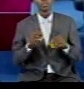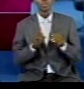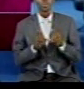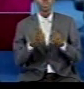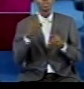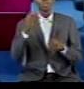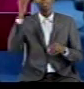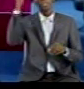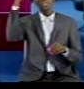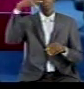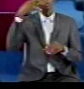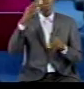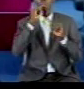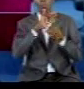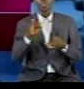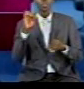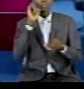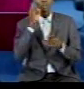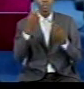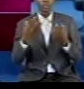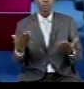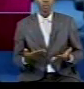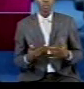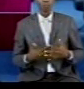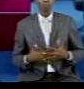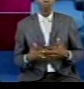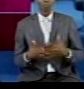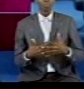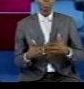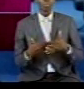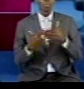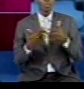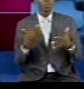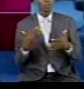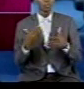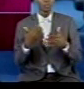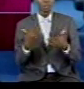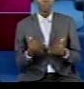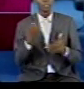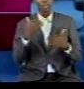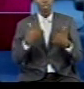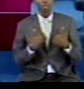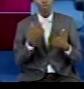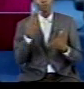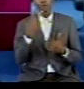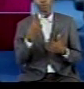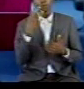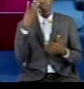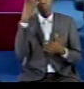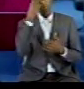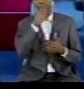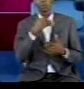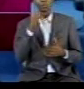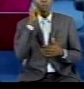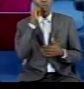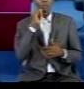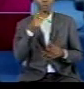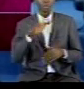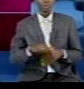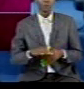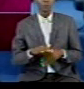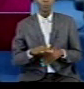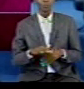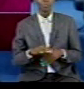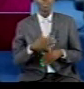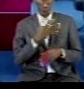came here, I was pregnant. Before now, I had two beautiful girls. I desired to have a male